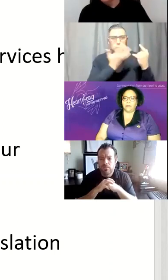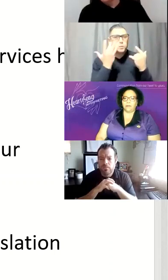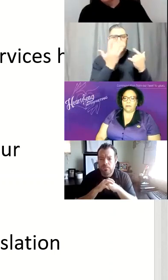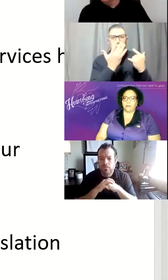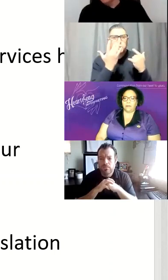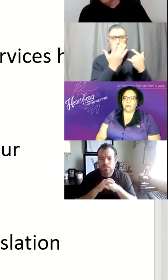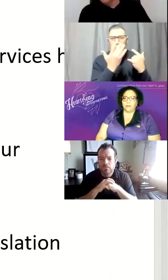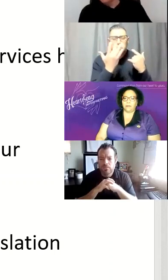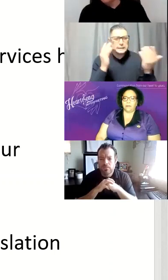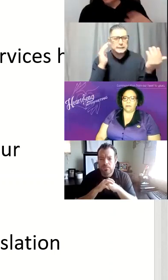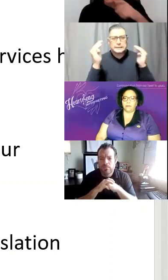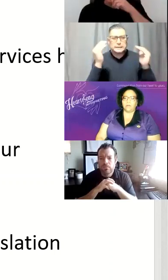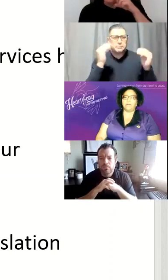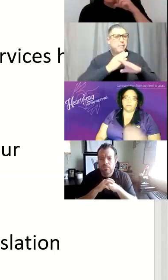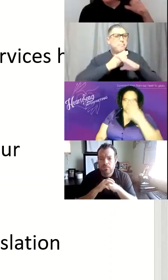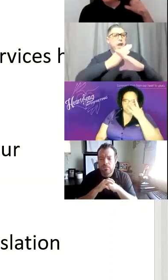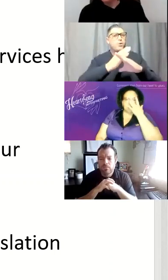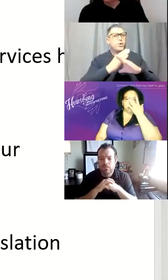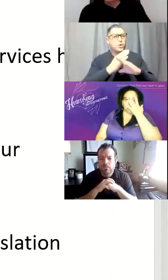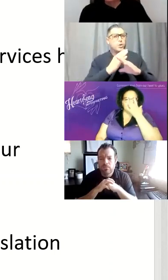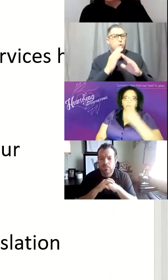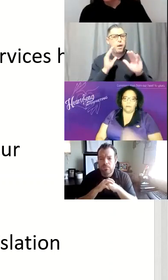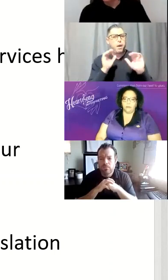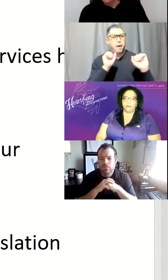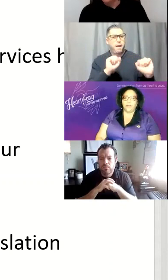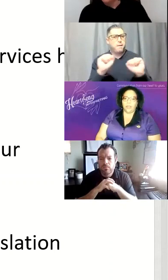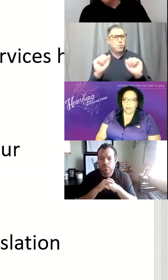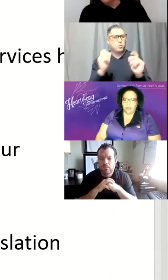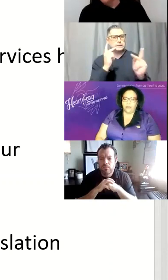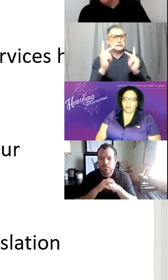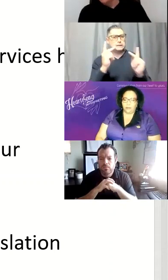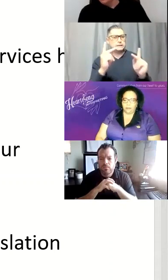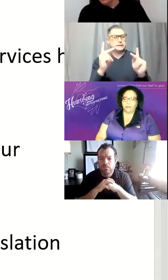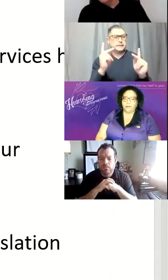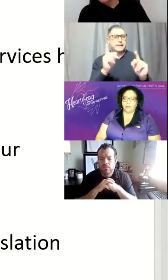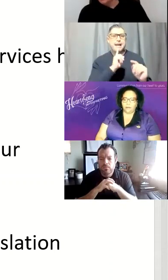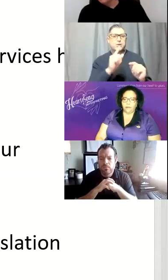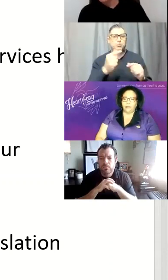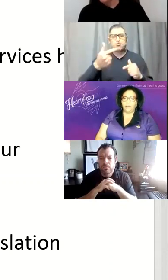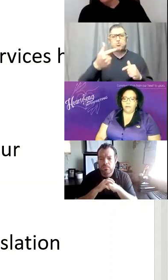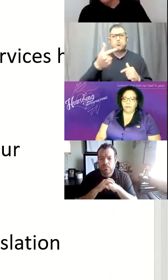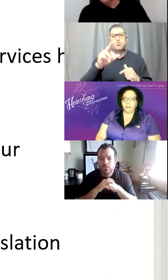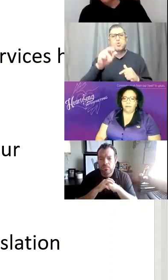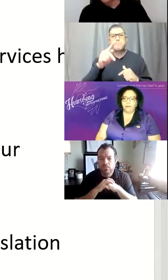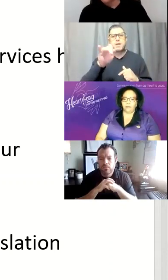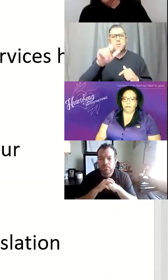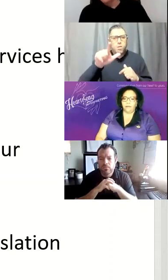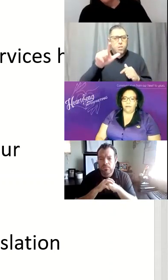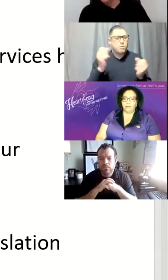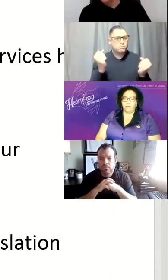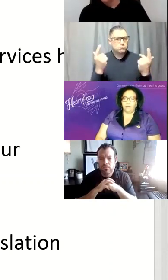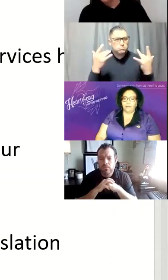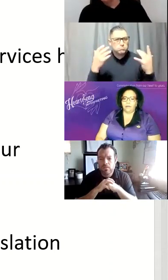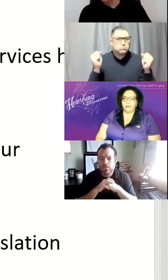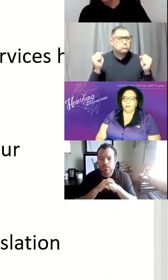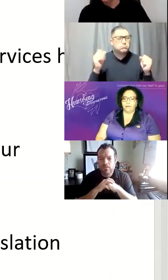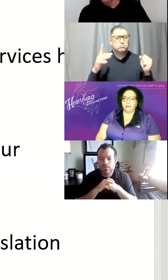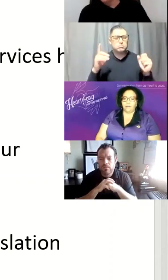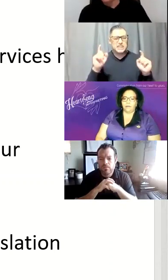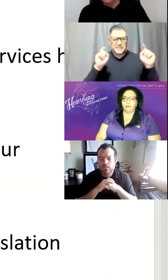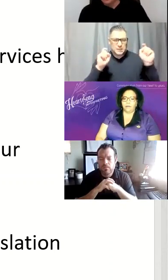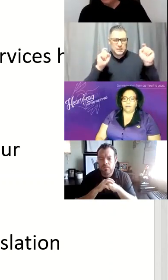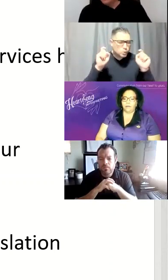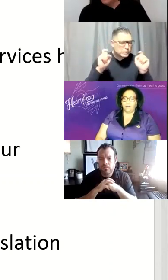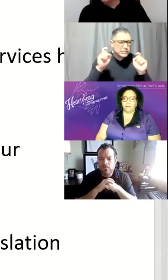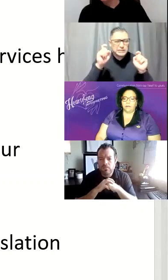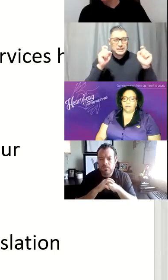they seem to be a barrier to being able to see the grammatical aspects of American Sign Language. Are you